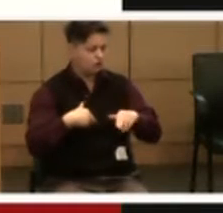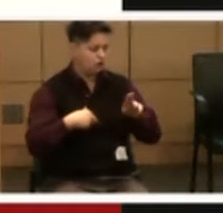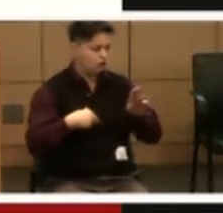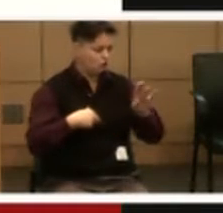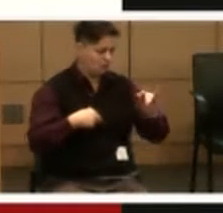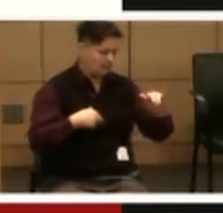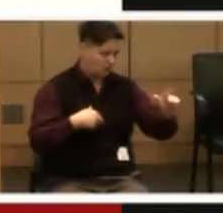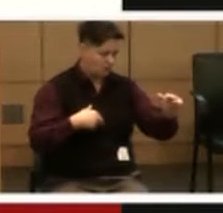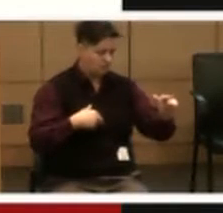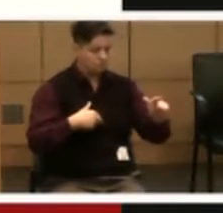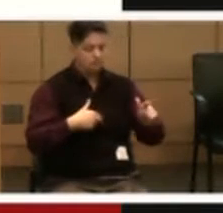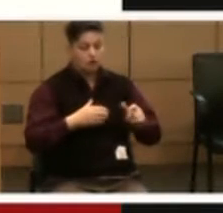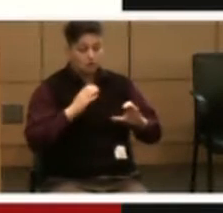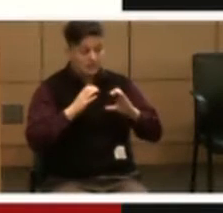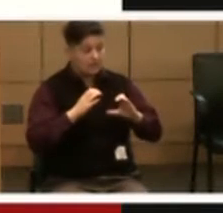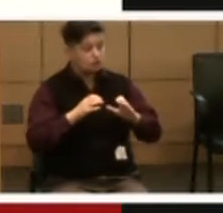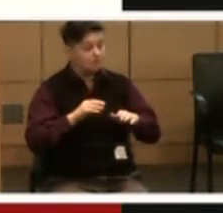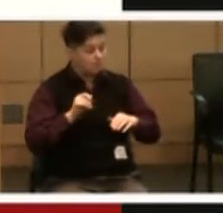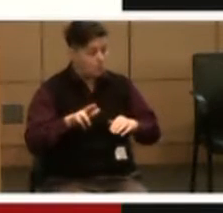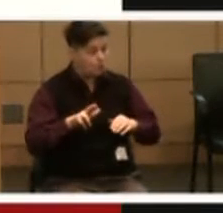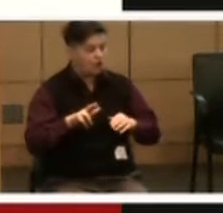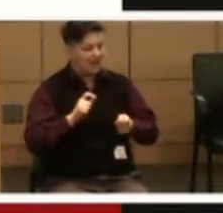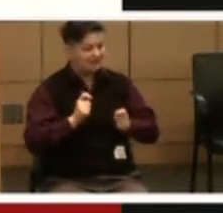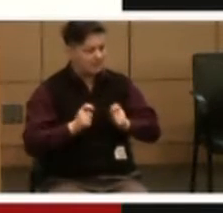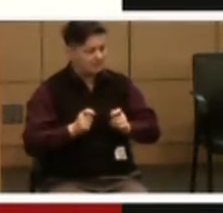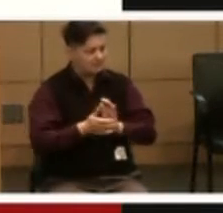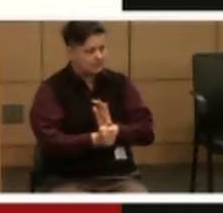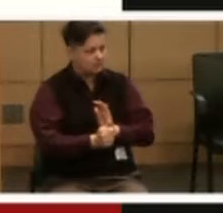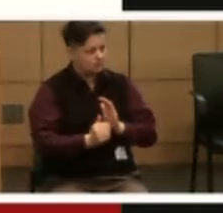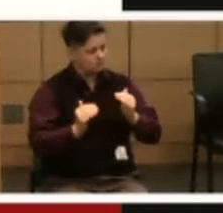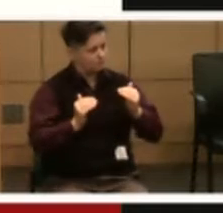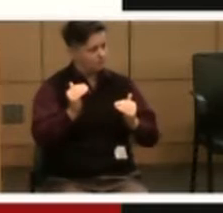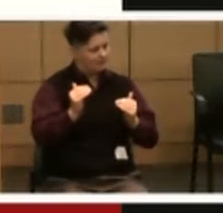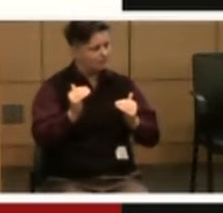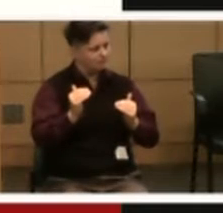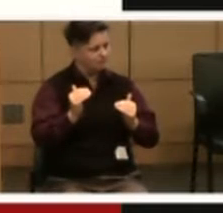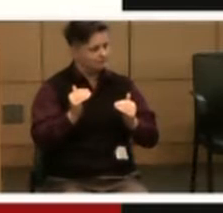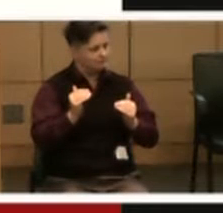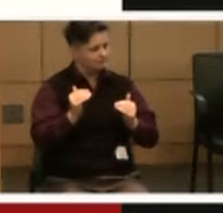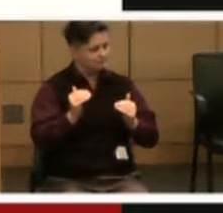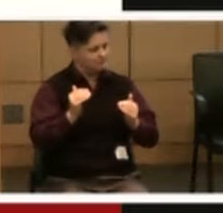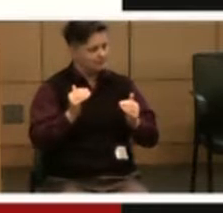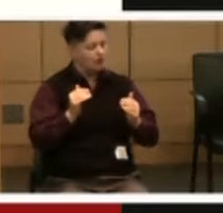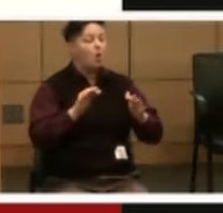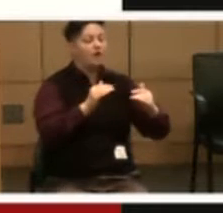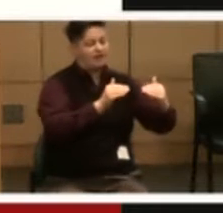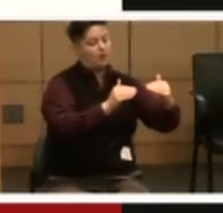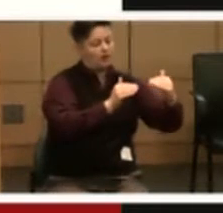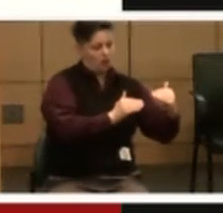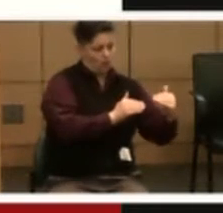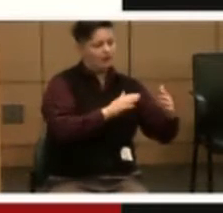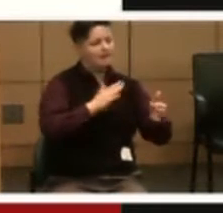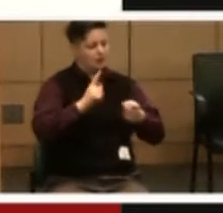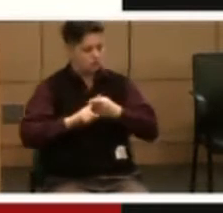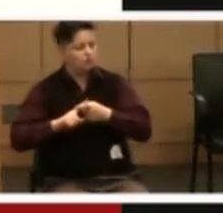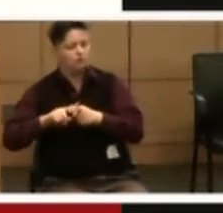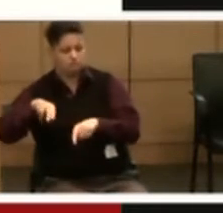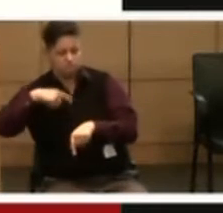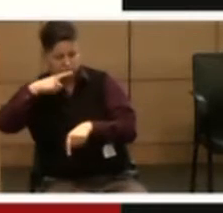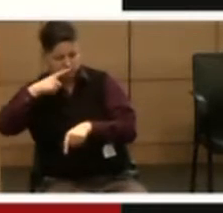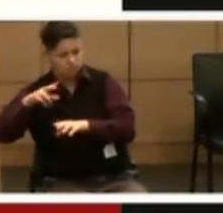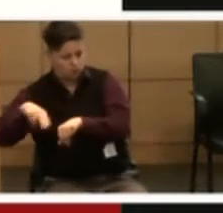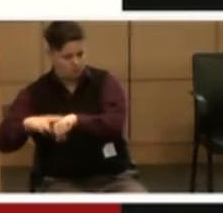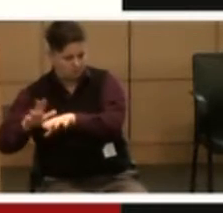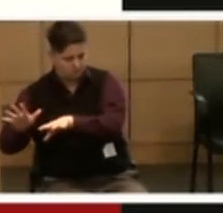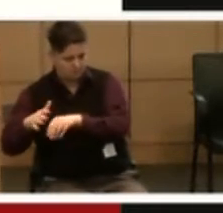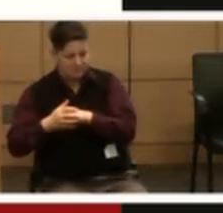communication, motor skills, and adaptive behavior scores were lower compared to a large group of children with normal hearing. Again, still, these studies are